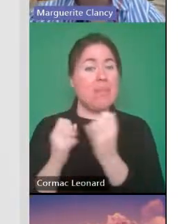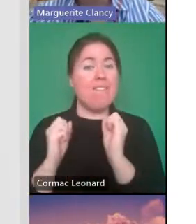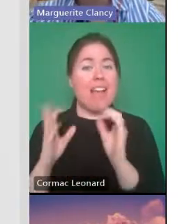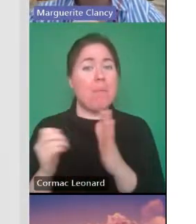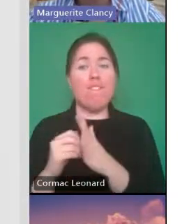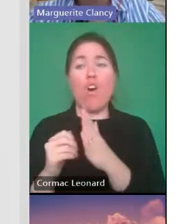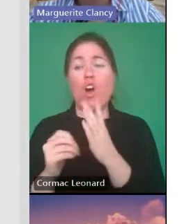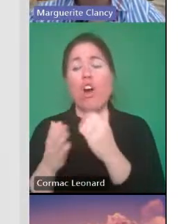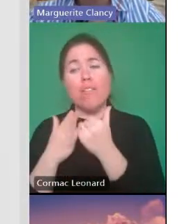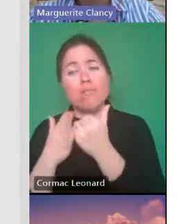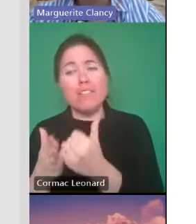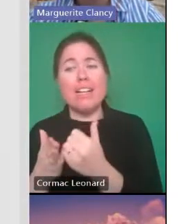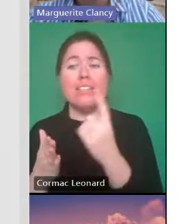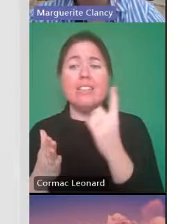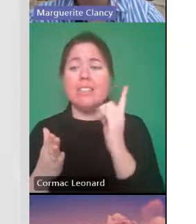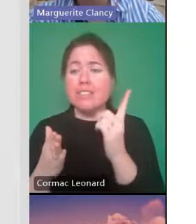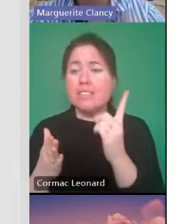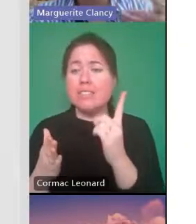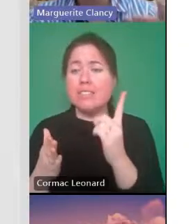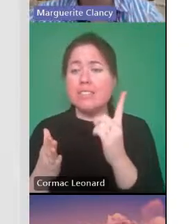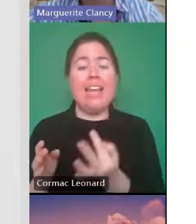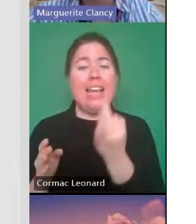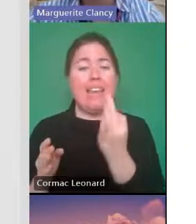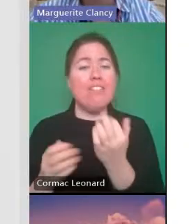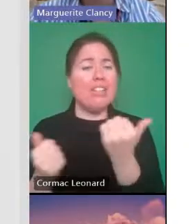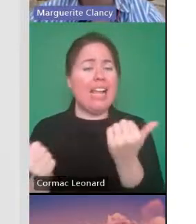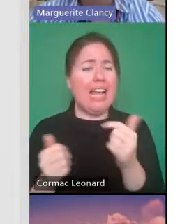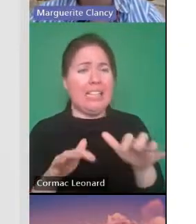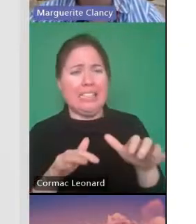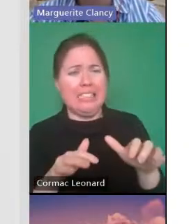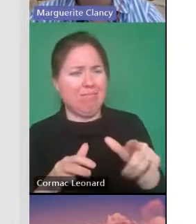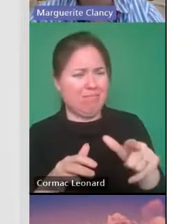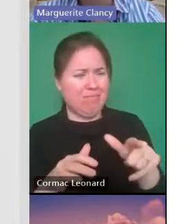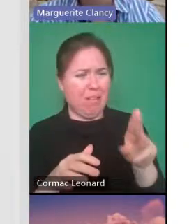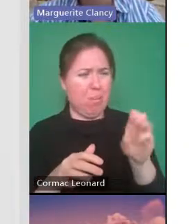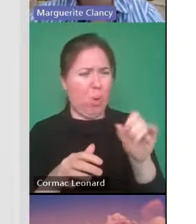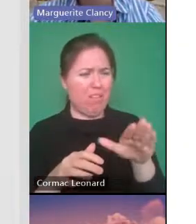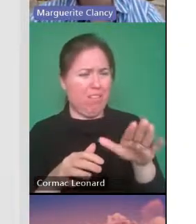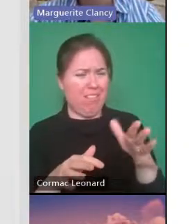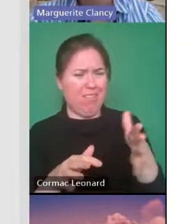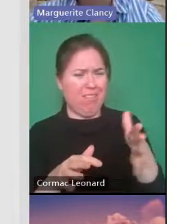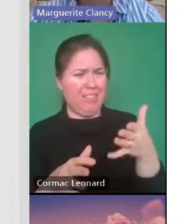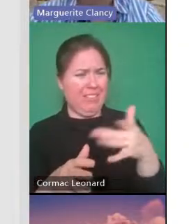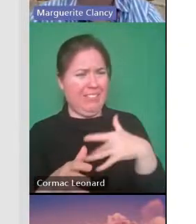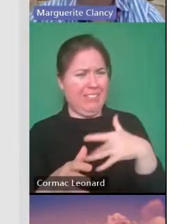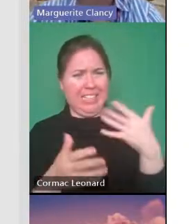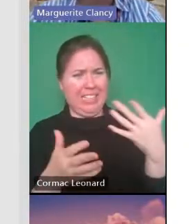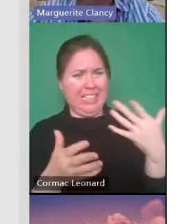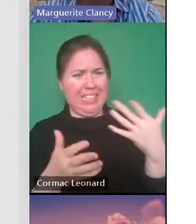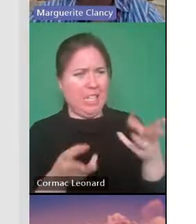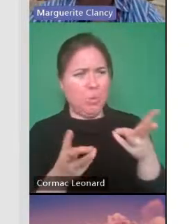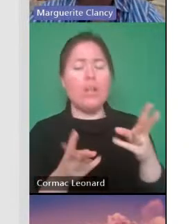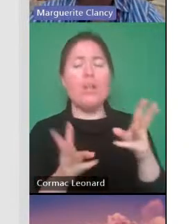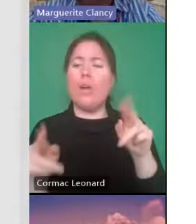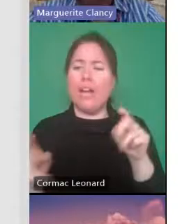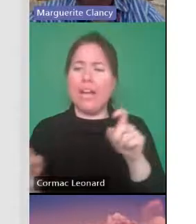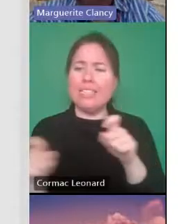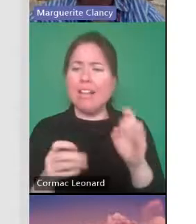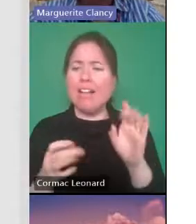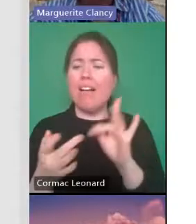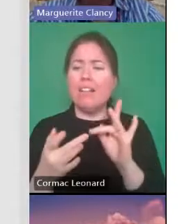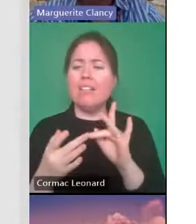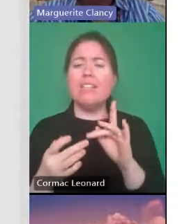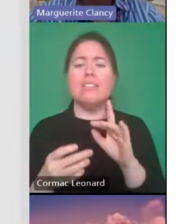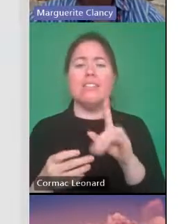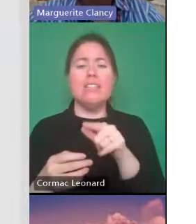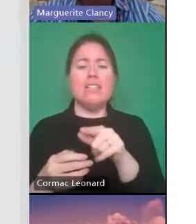specific issues that you encounter with the use of the portal, that you can contact the safeguarding.socialcare at